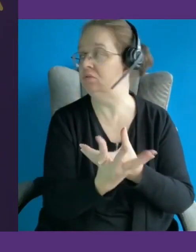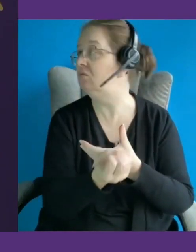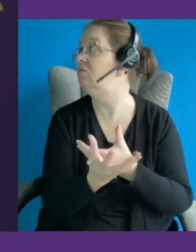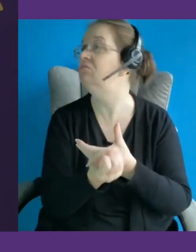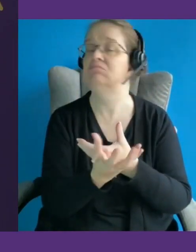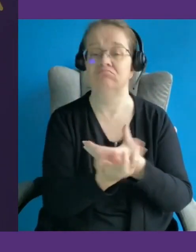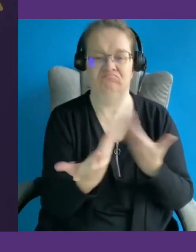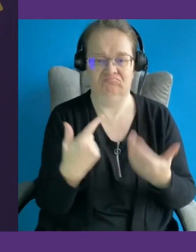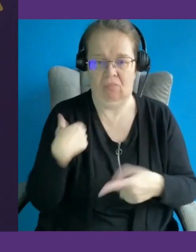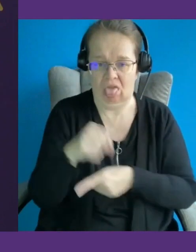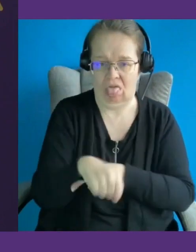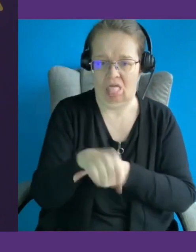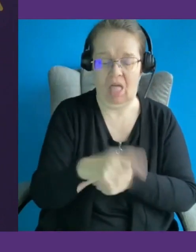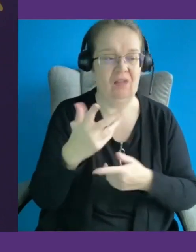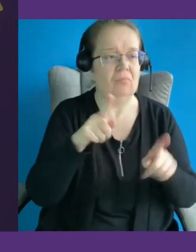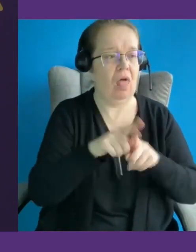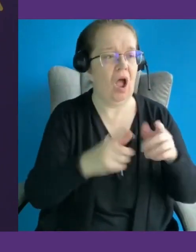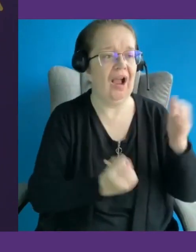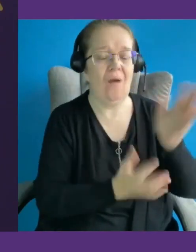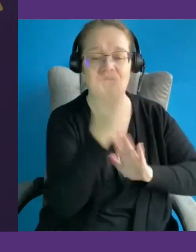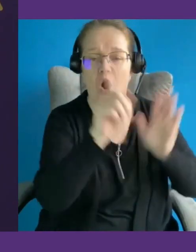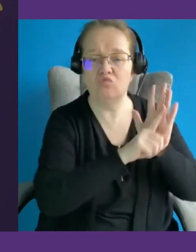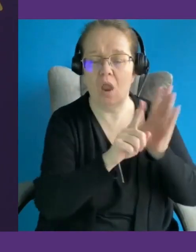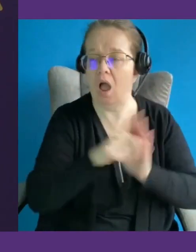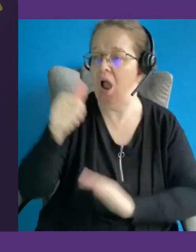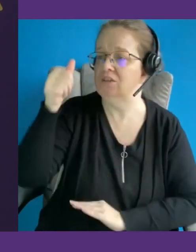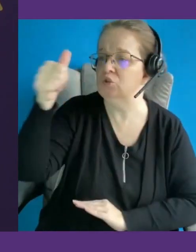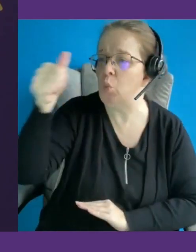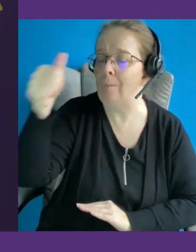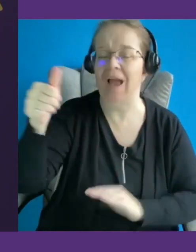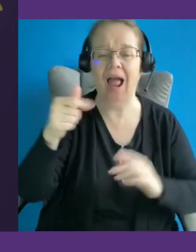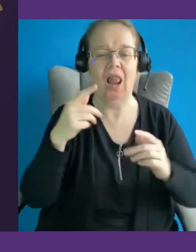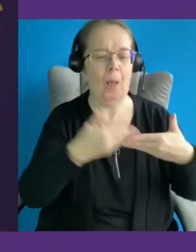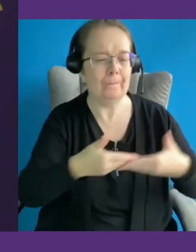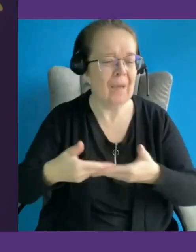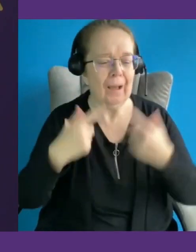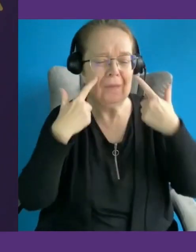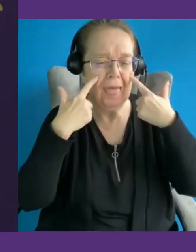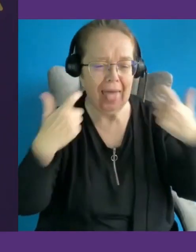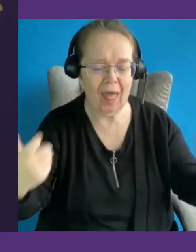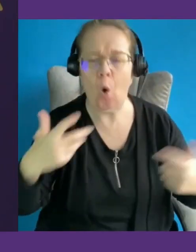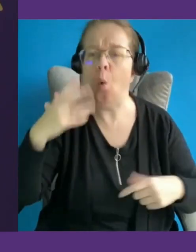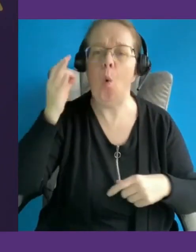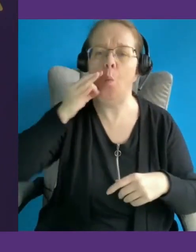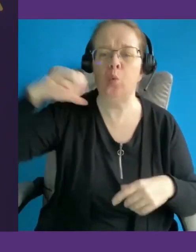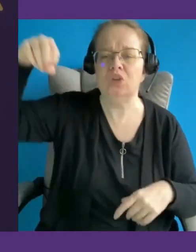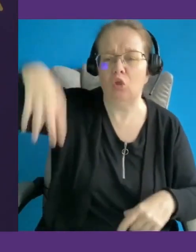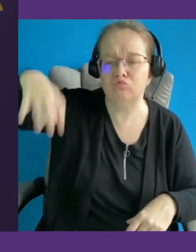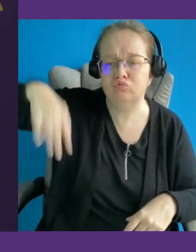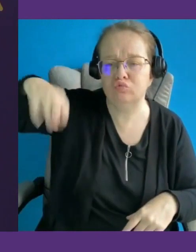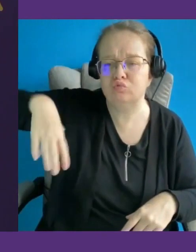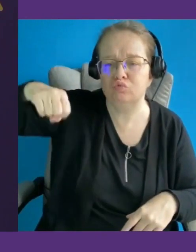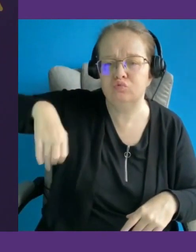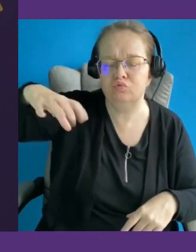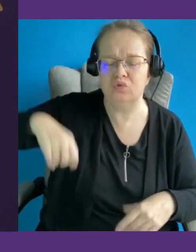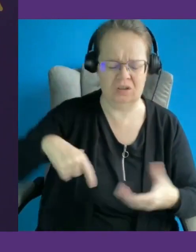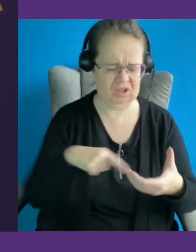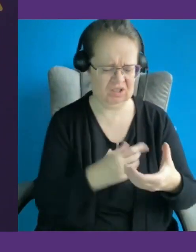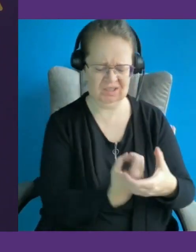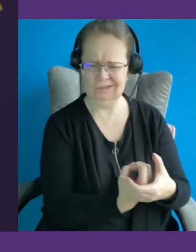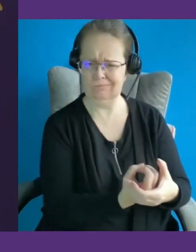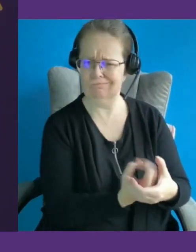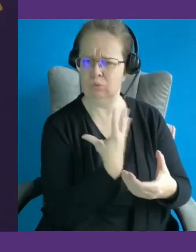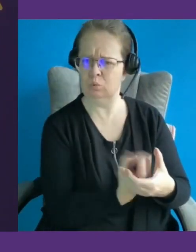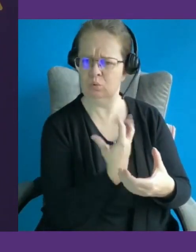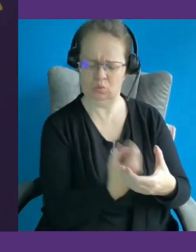to a doorbell to a baby crying or water running, to be able to give them an alert